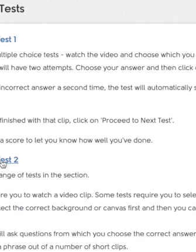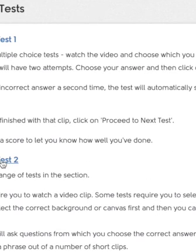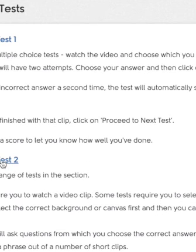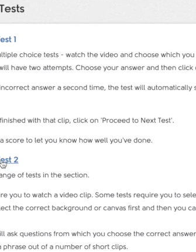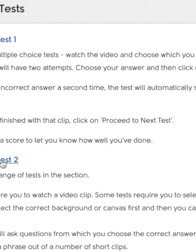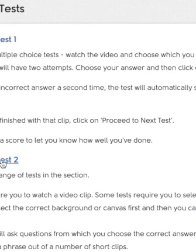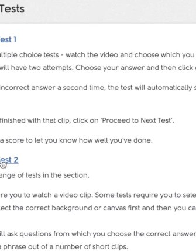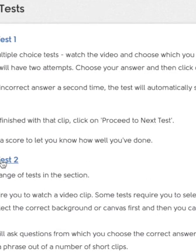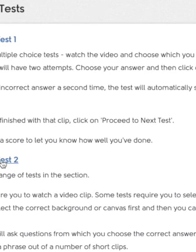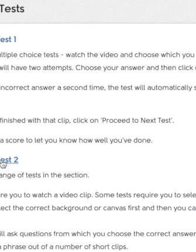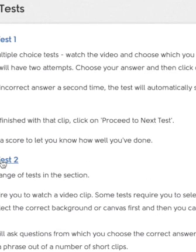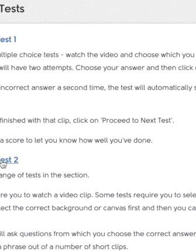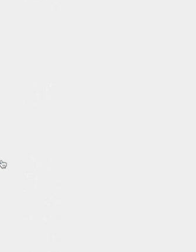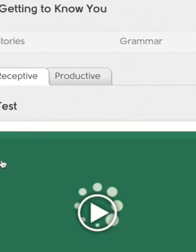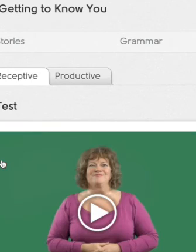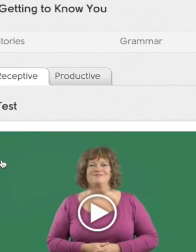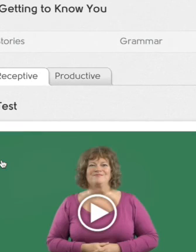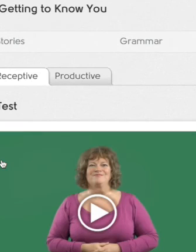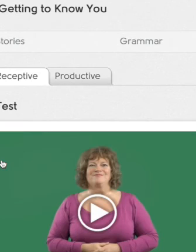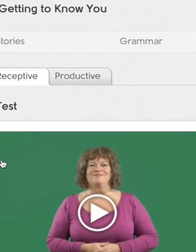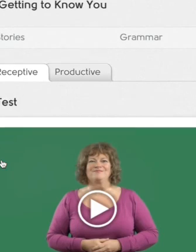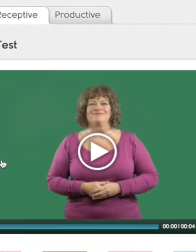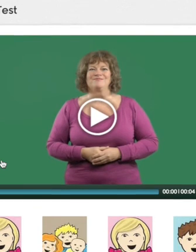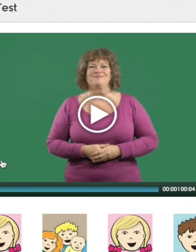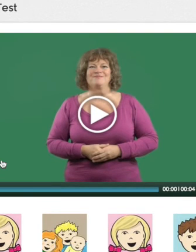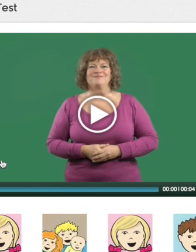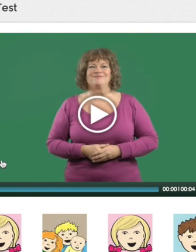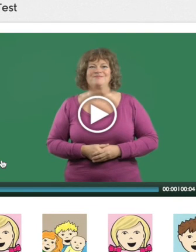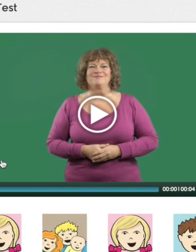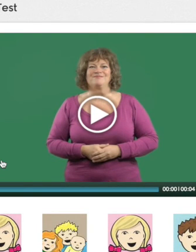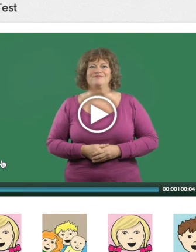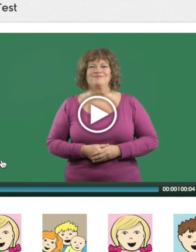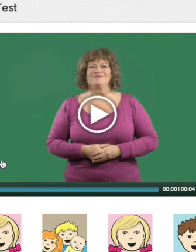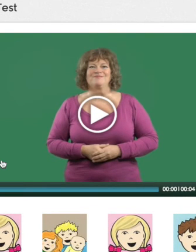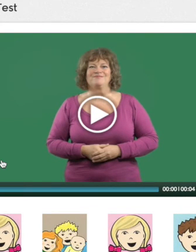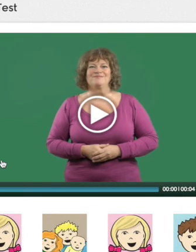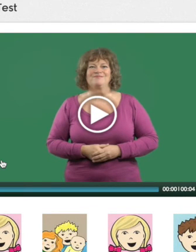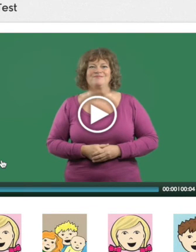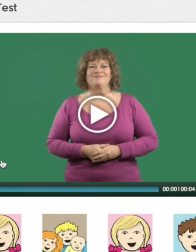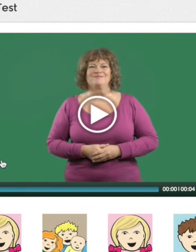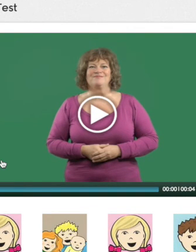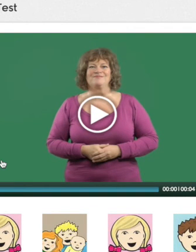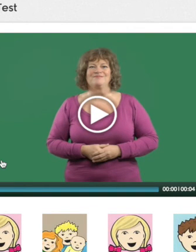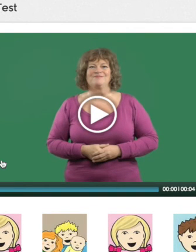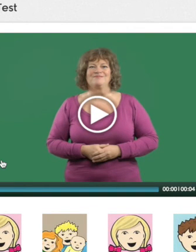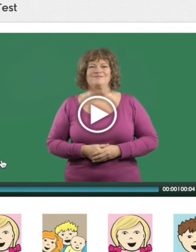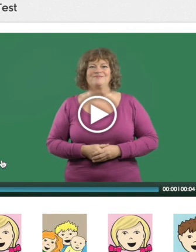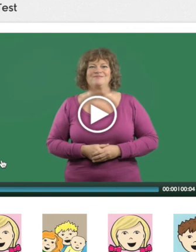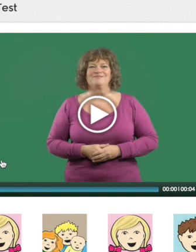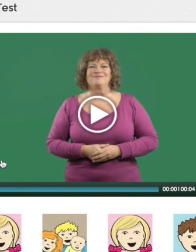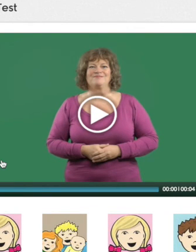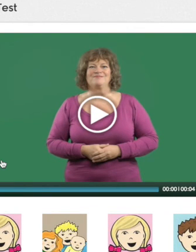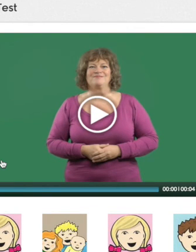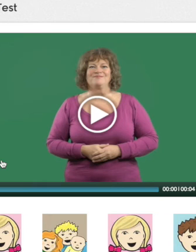With receptive test type 2 for this particular lesson is a selection test. So what we just do here is we watch